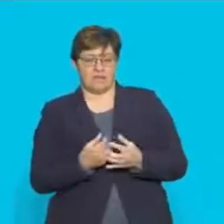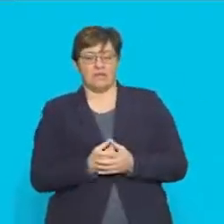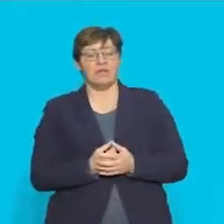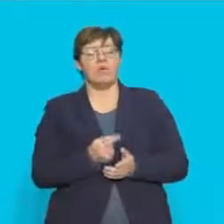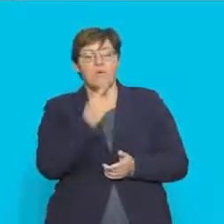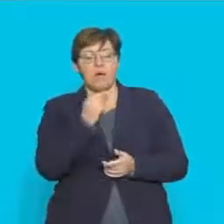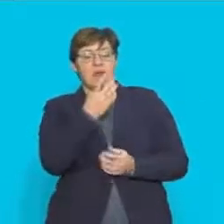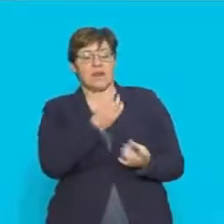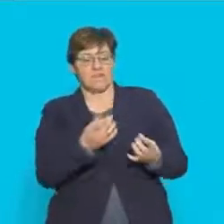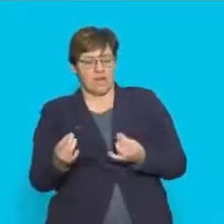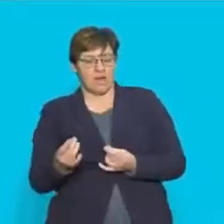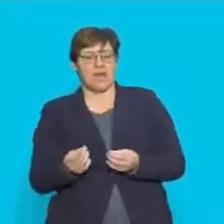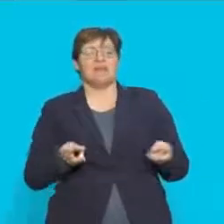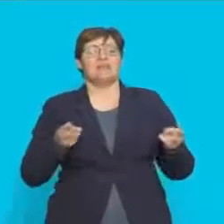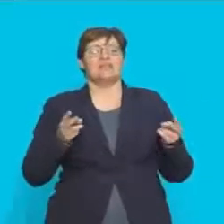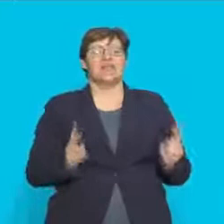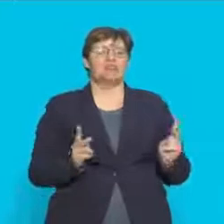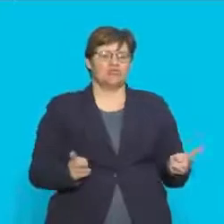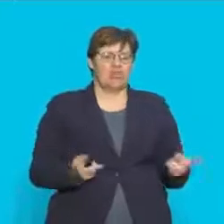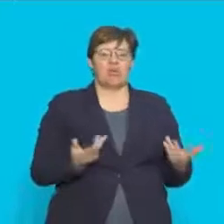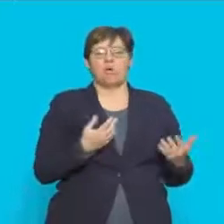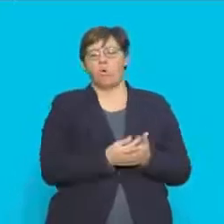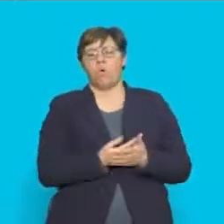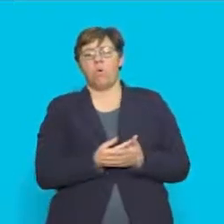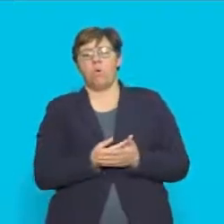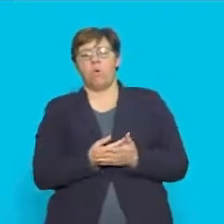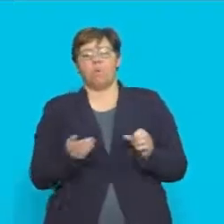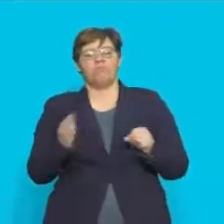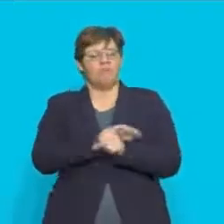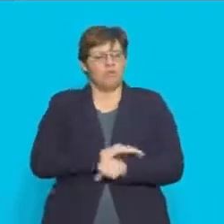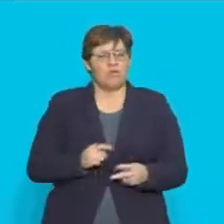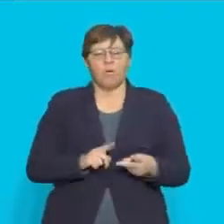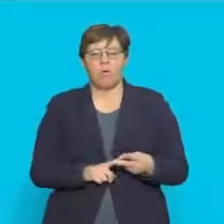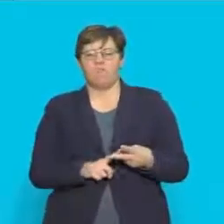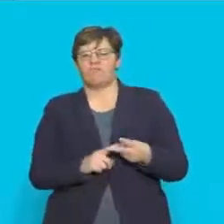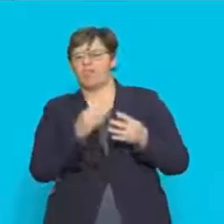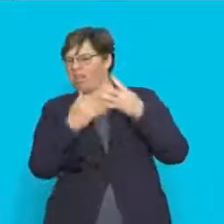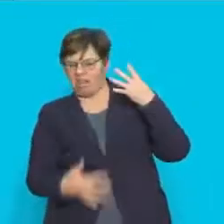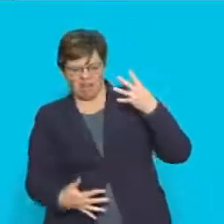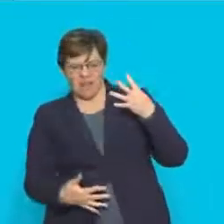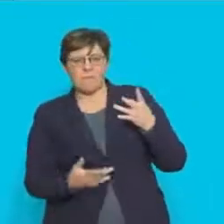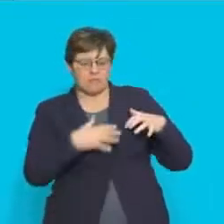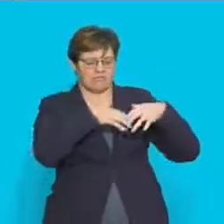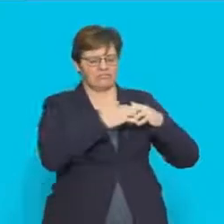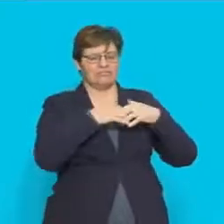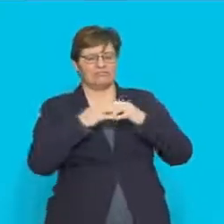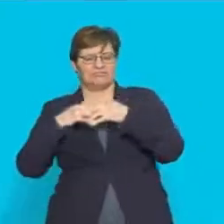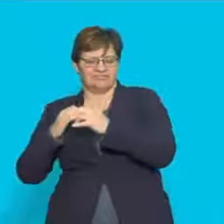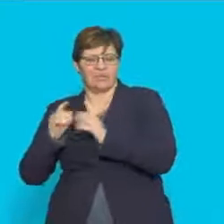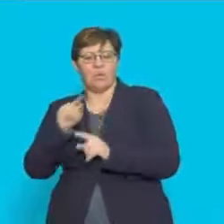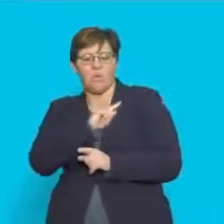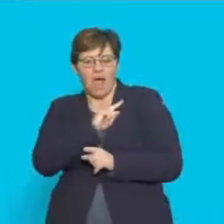call numbers natural, we're going to call them whole, we're going to call them integers. That will be because of the fact that they have